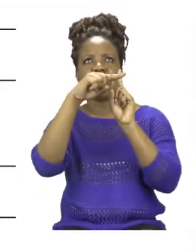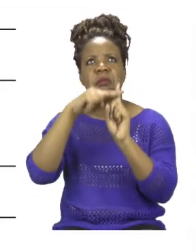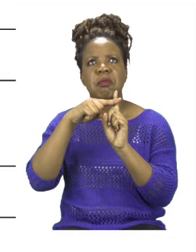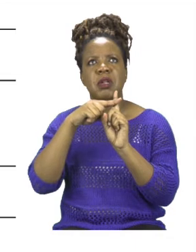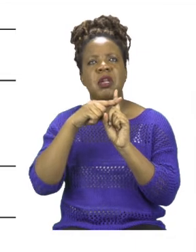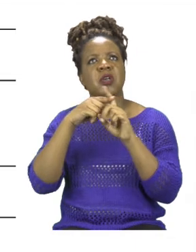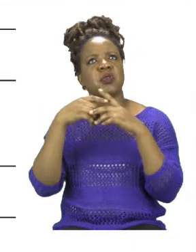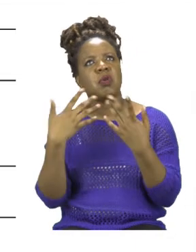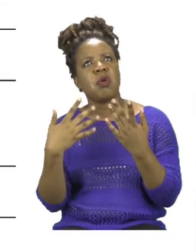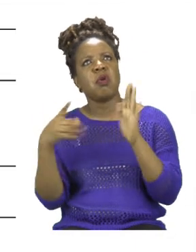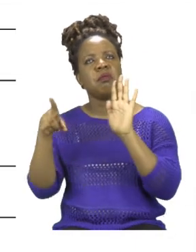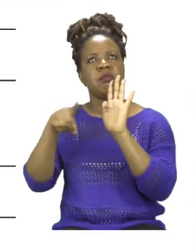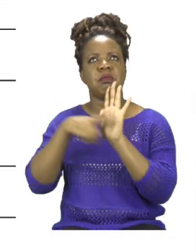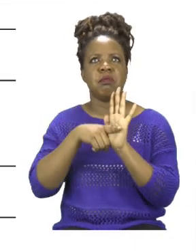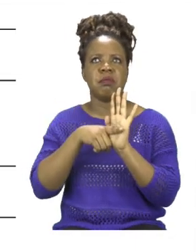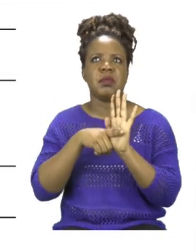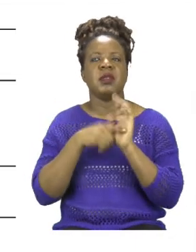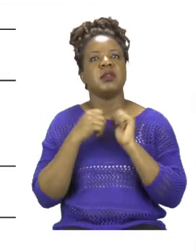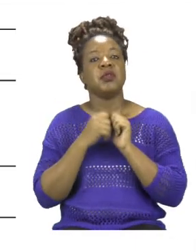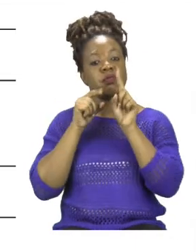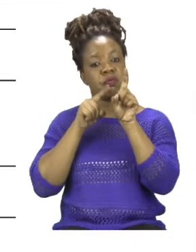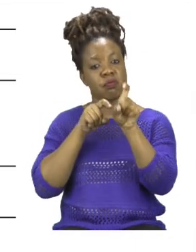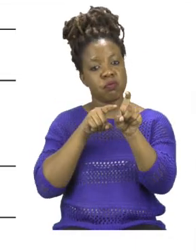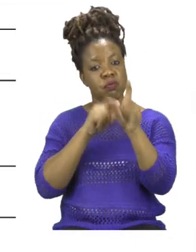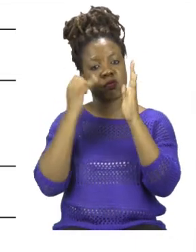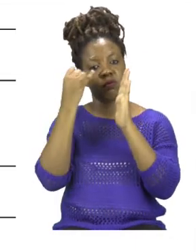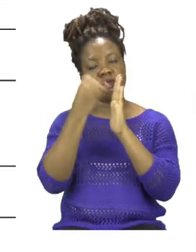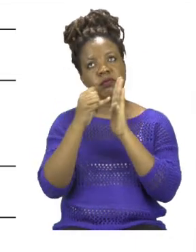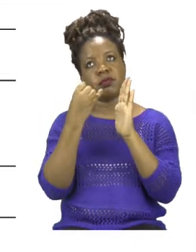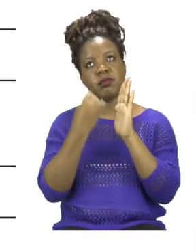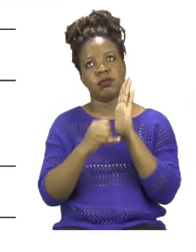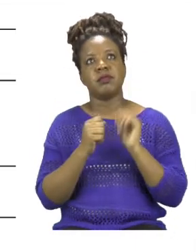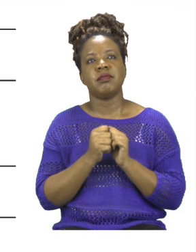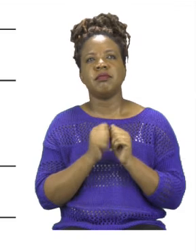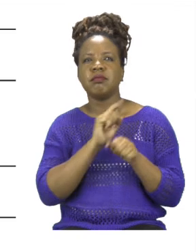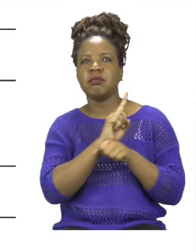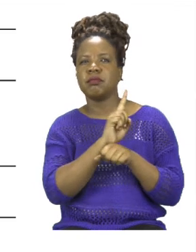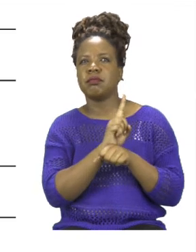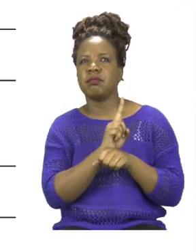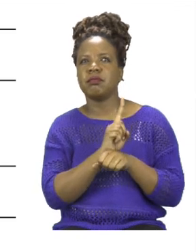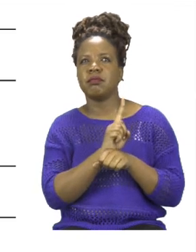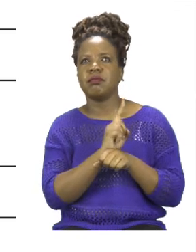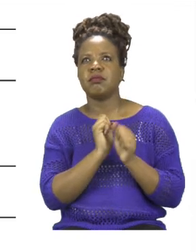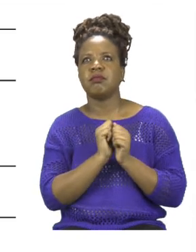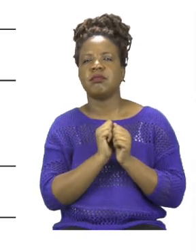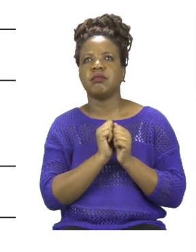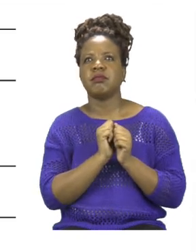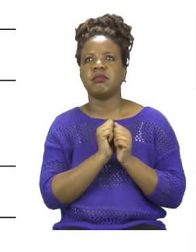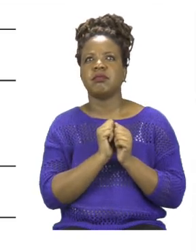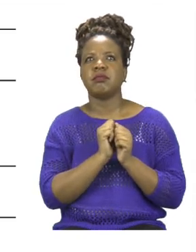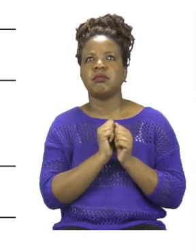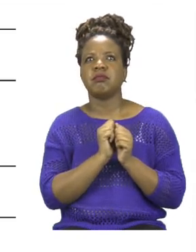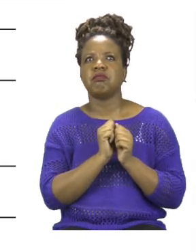to get the answer to put in the box. The first one has been done for you, but only